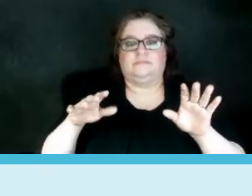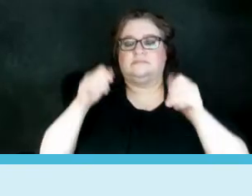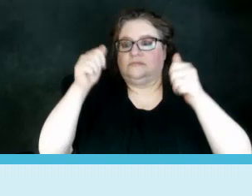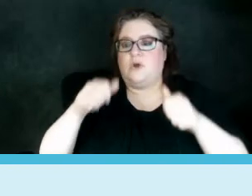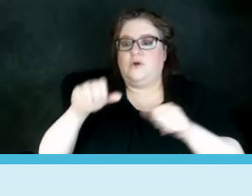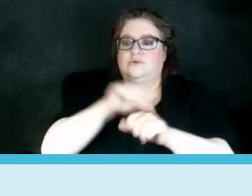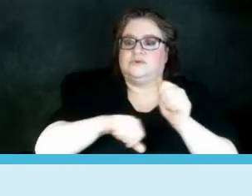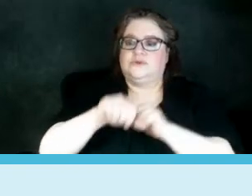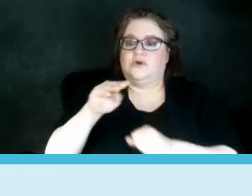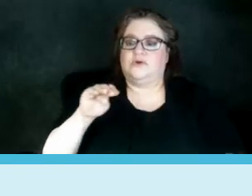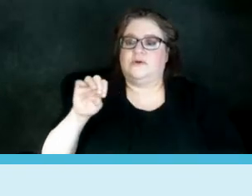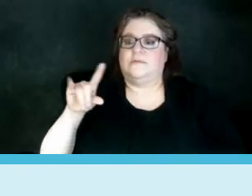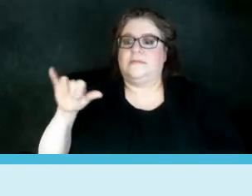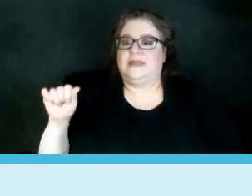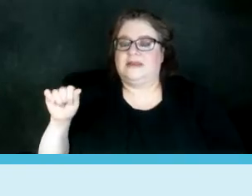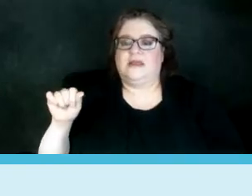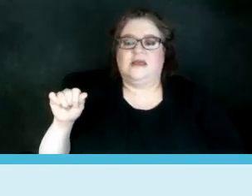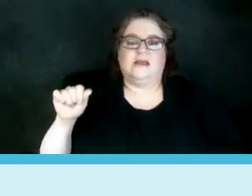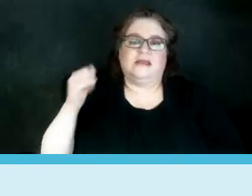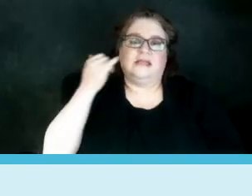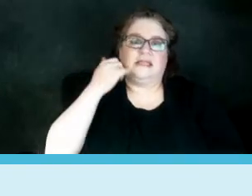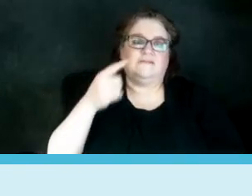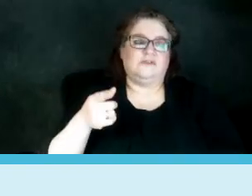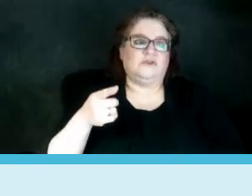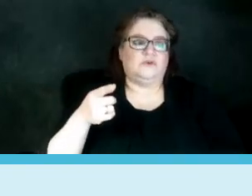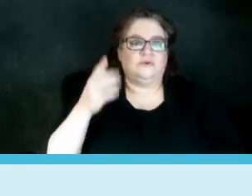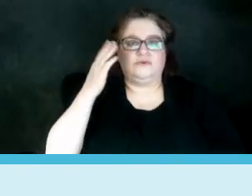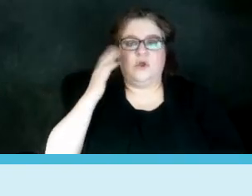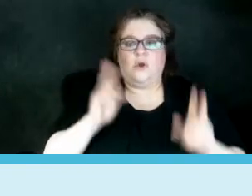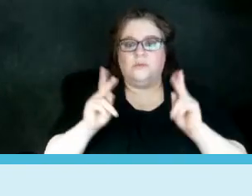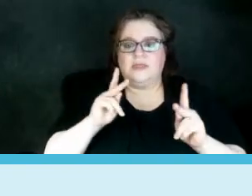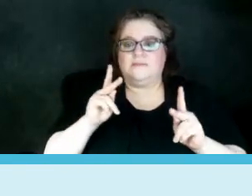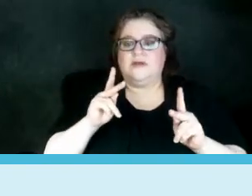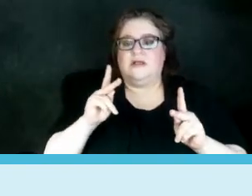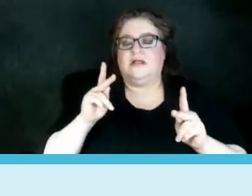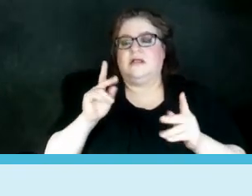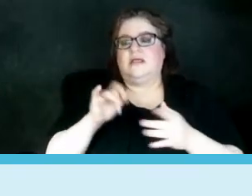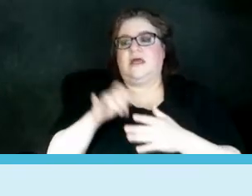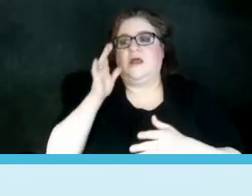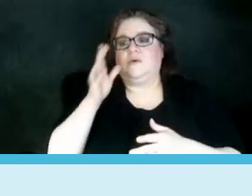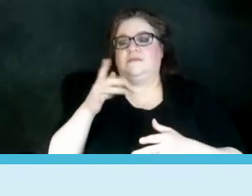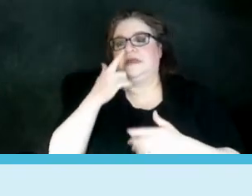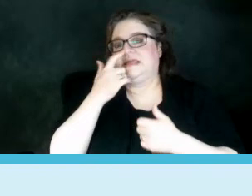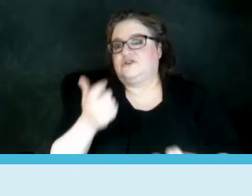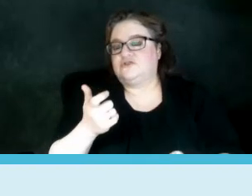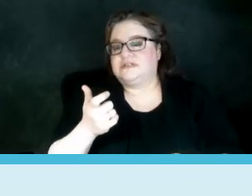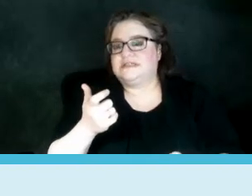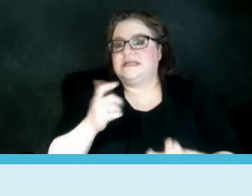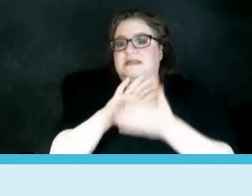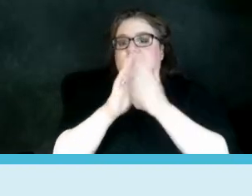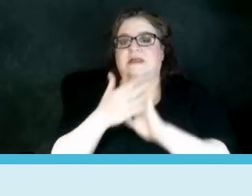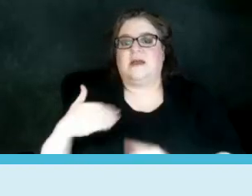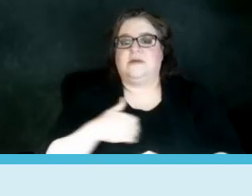media. If you know people that would be interested in becoming members